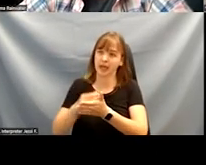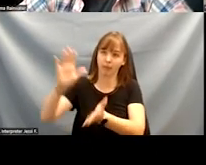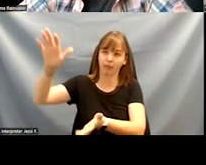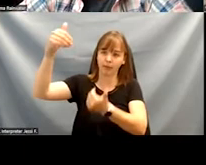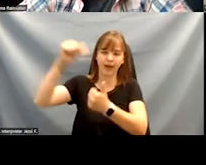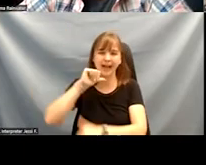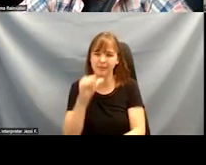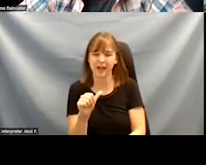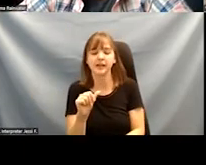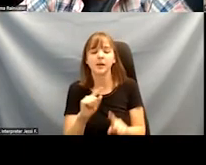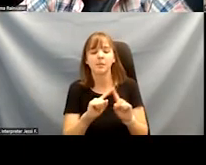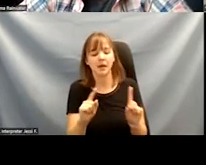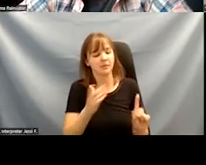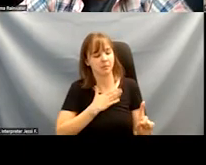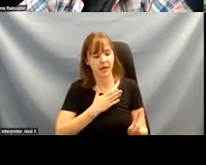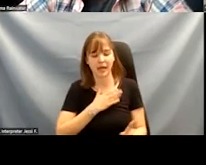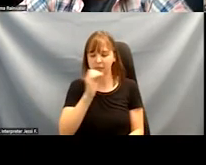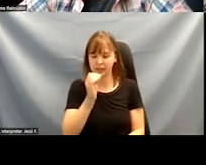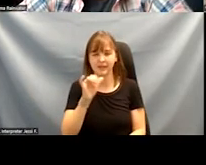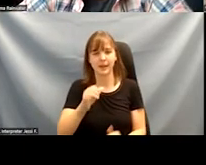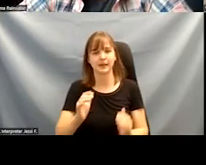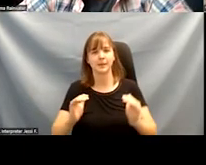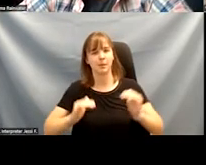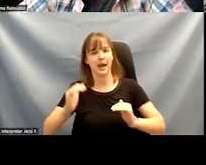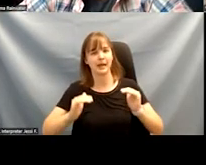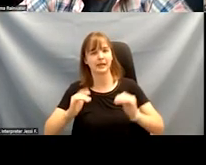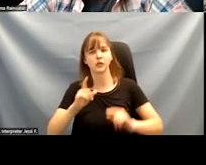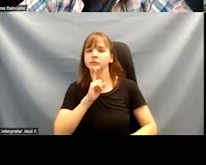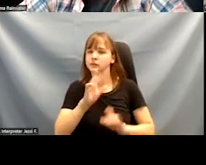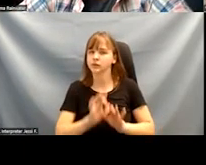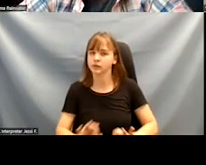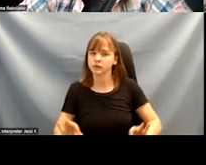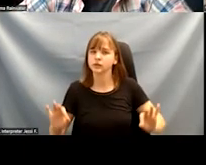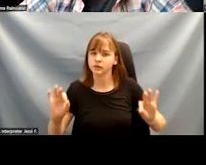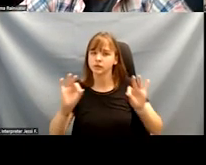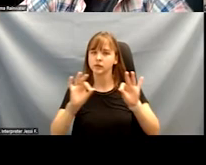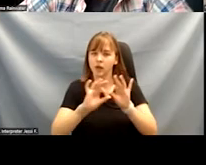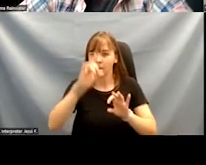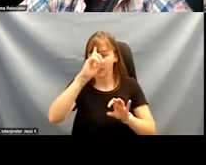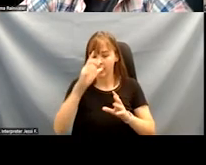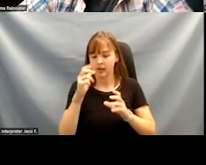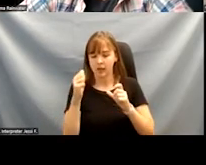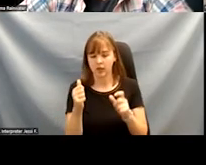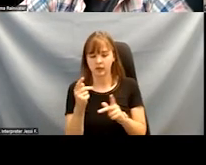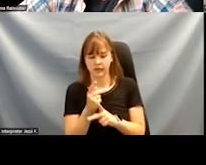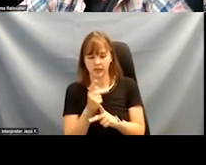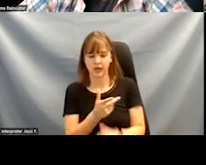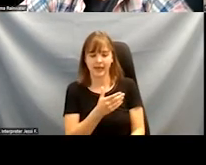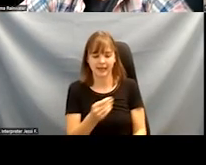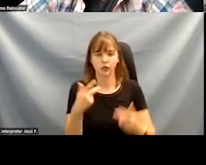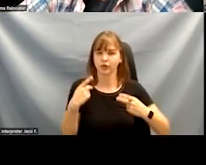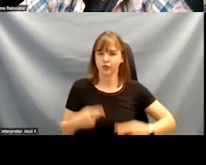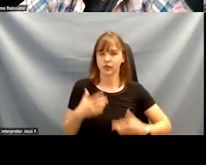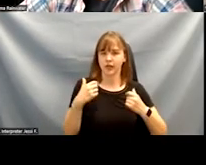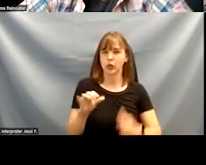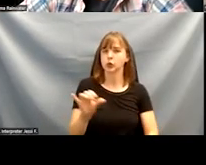some kind of balance, being able to have some sort of a life, as well as having your mental health in check and your physical health as well.